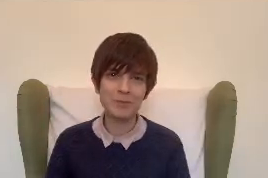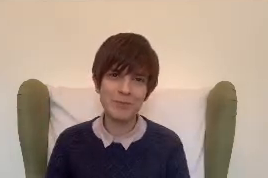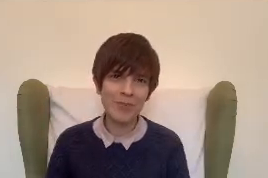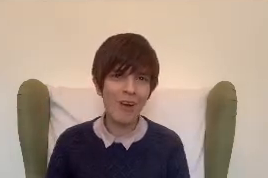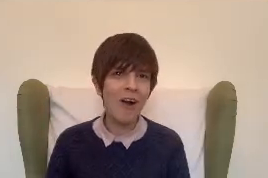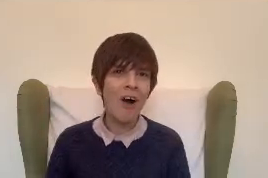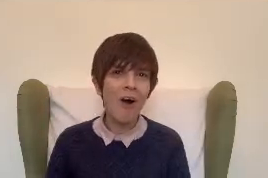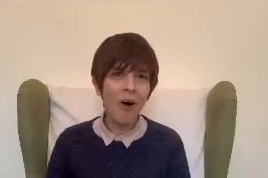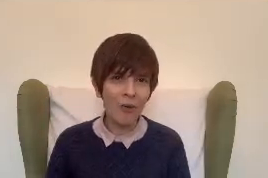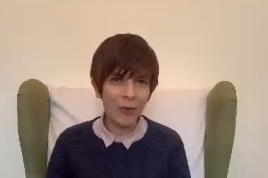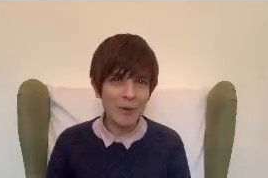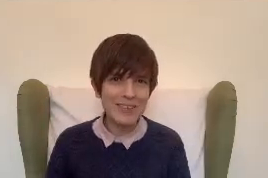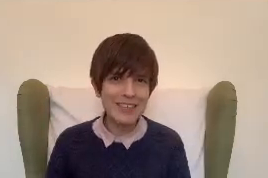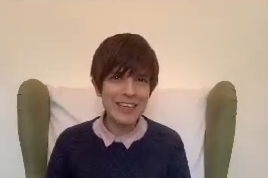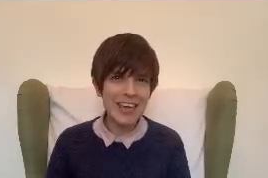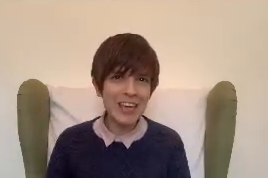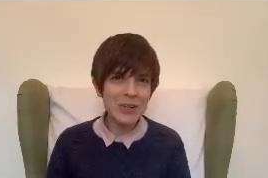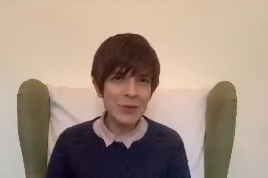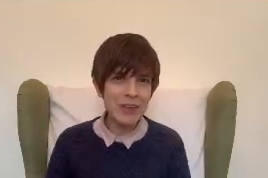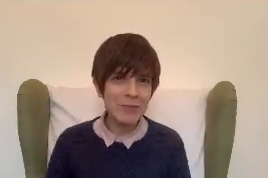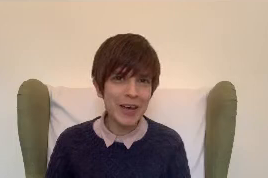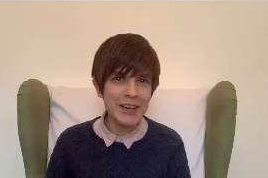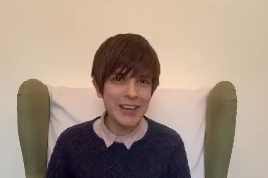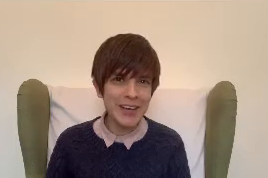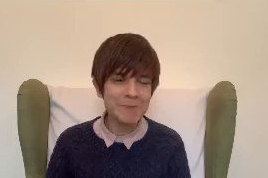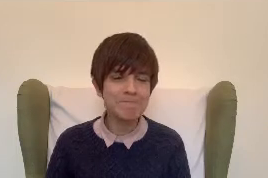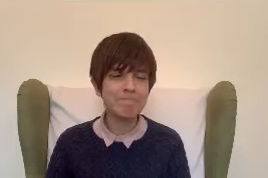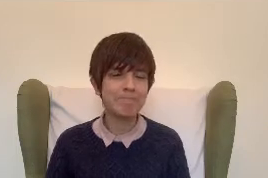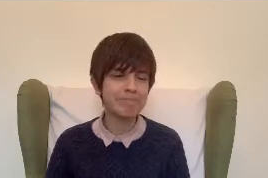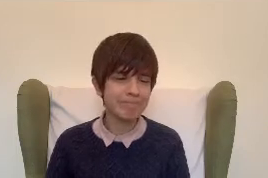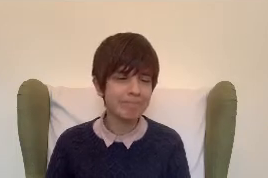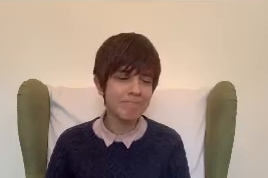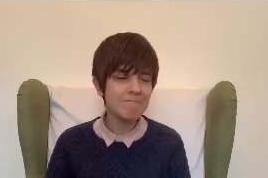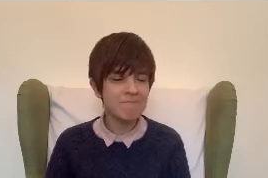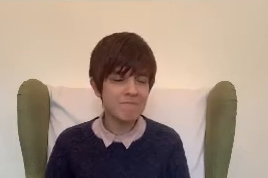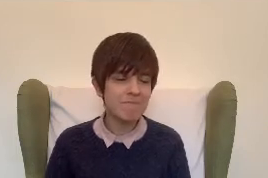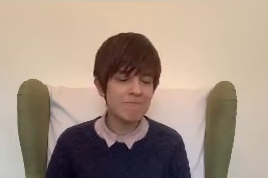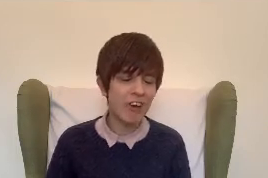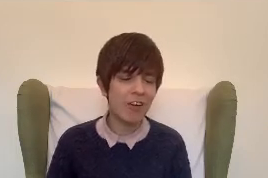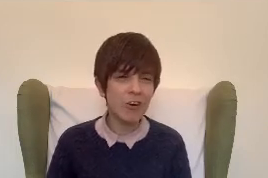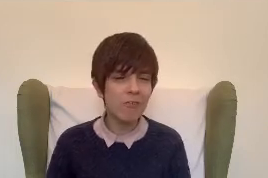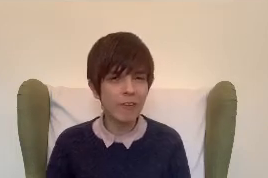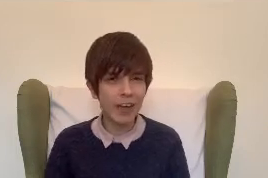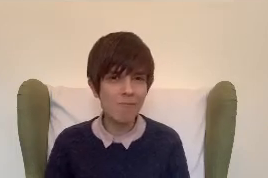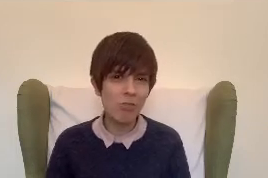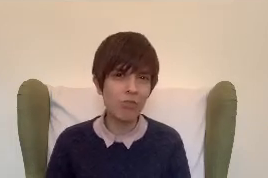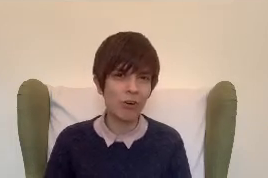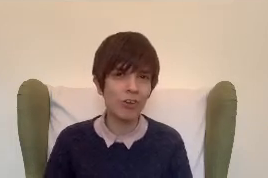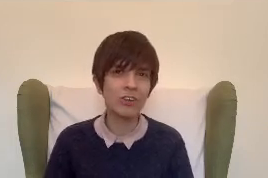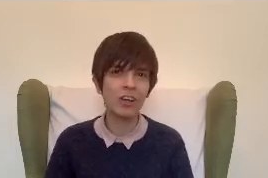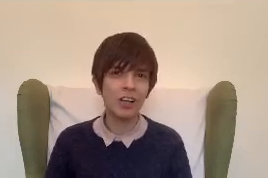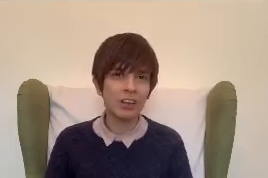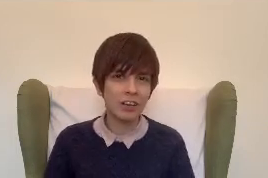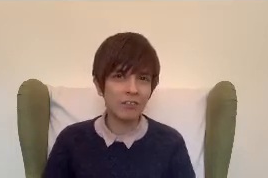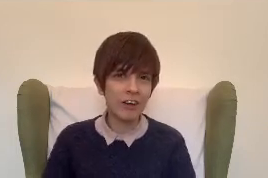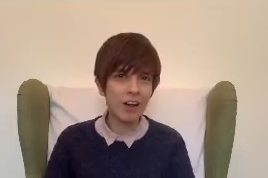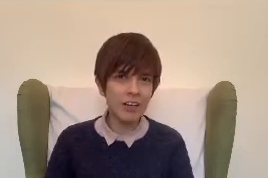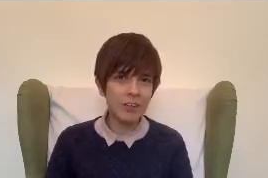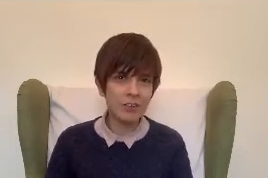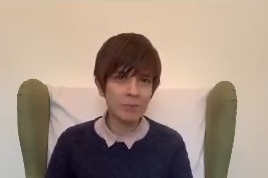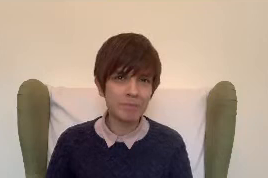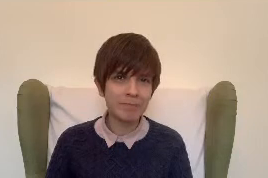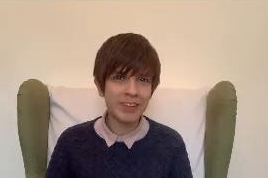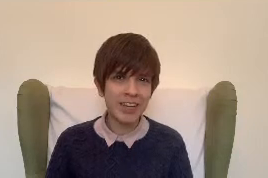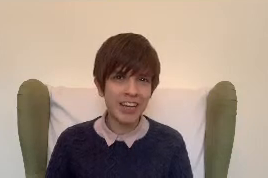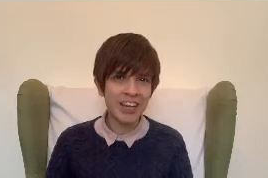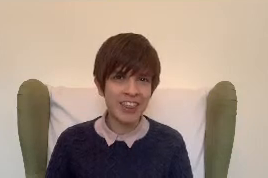said, "All the better to hear you with, my dear." Fair enough, again, thought Little Red Riding